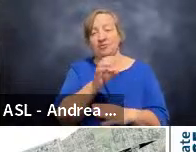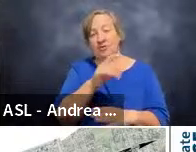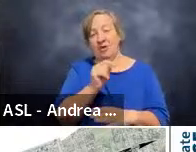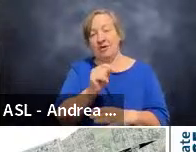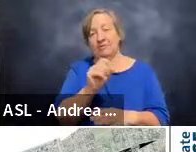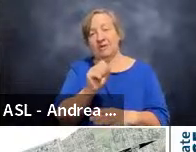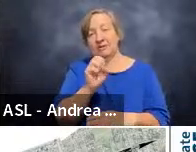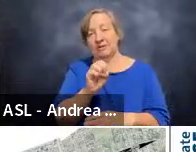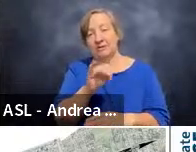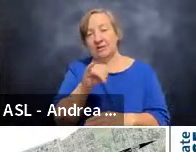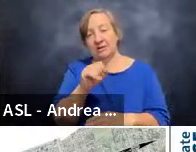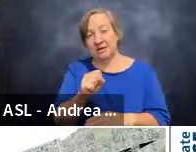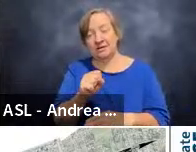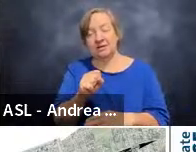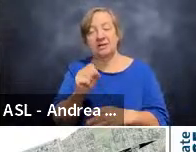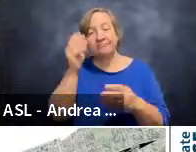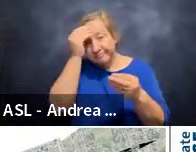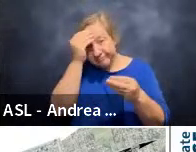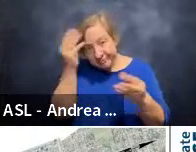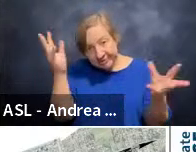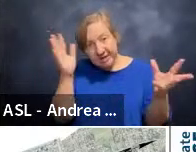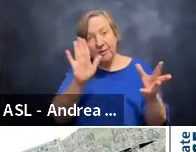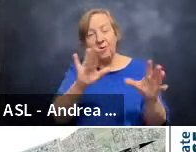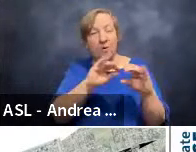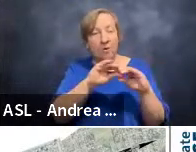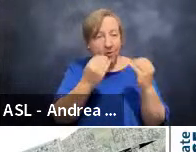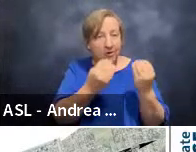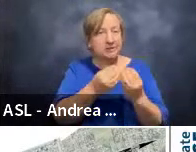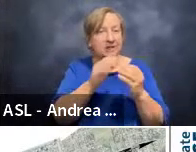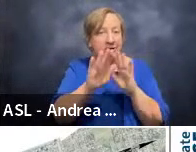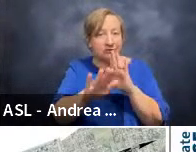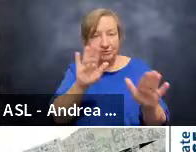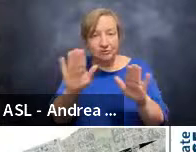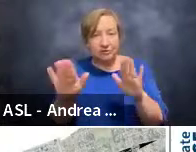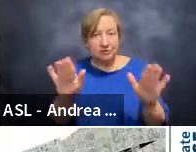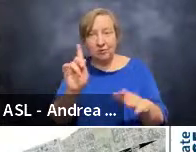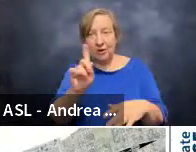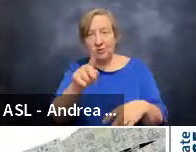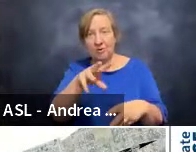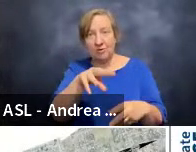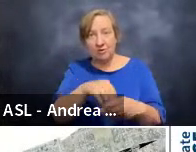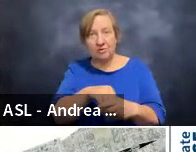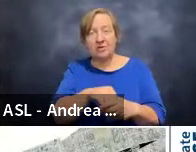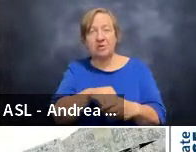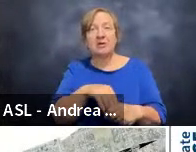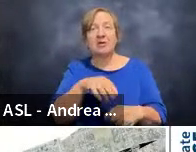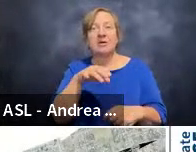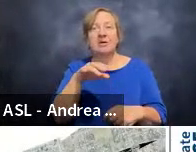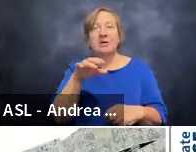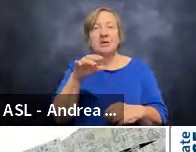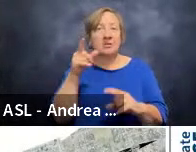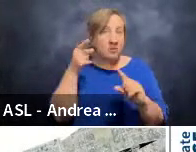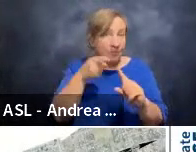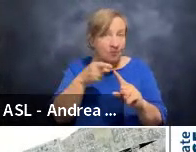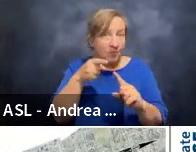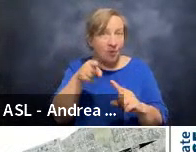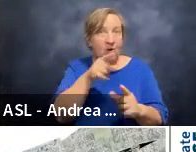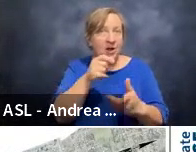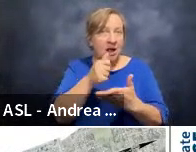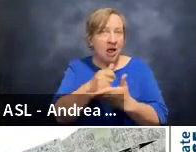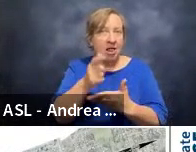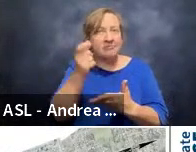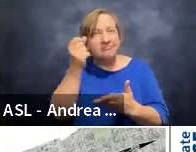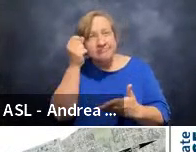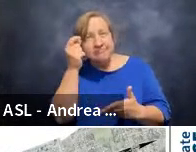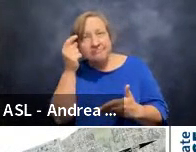SEIS. Communicate this out to your groups that you're a part of. Again, this is all to help raise awareness